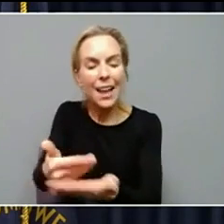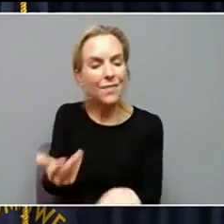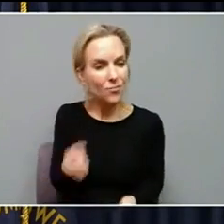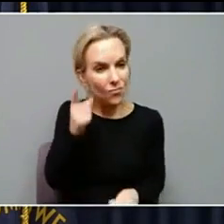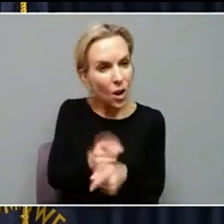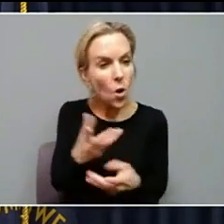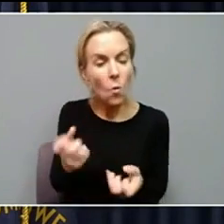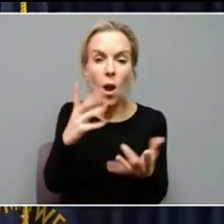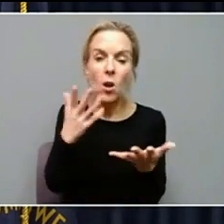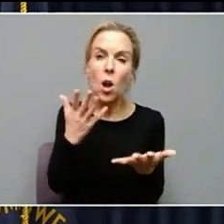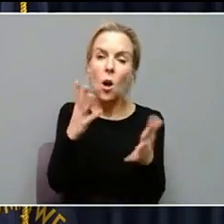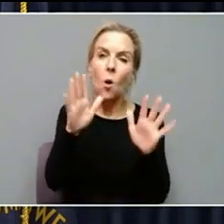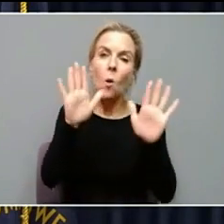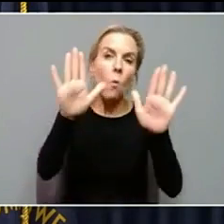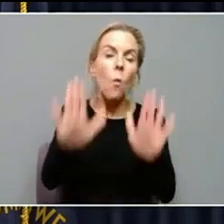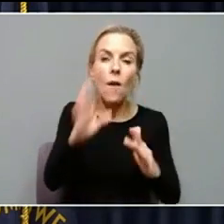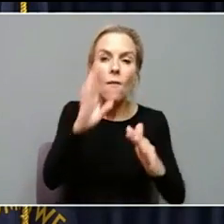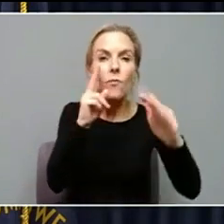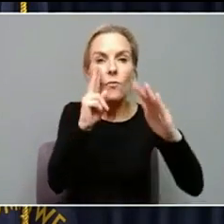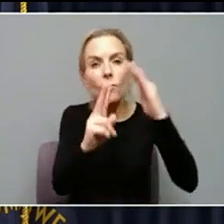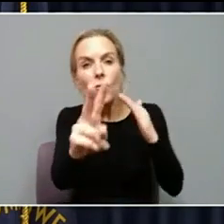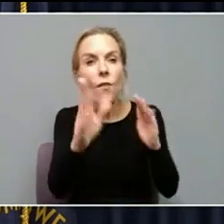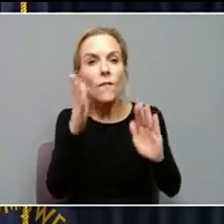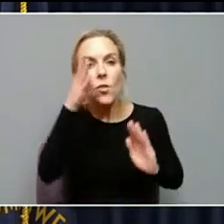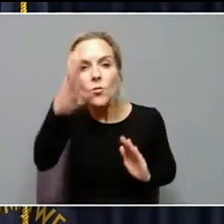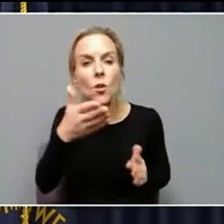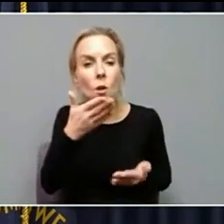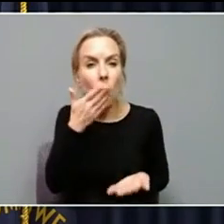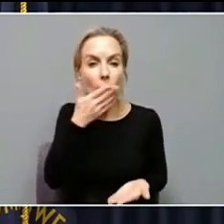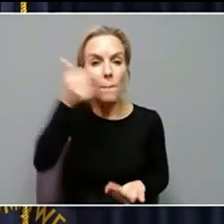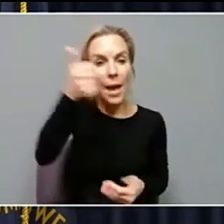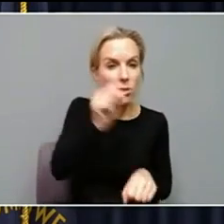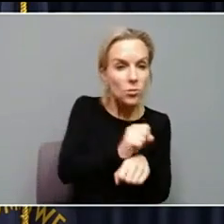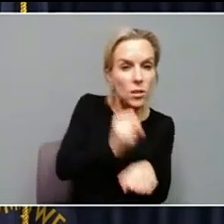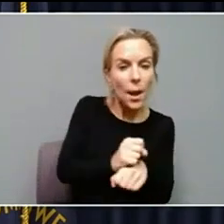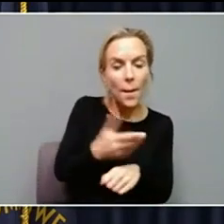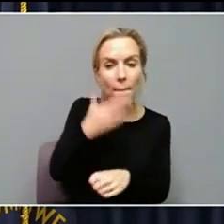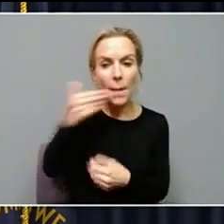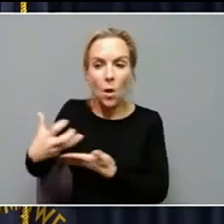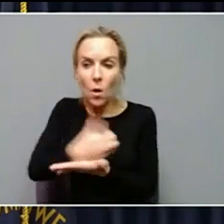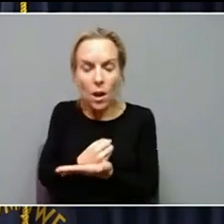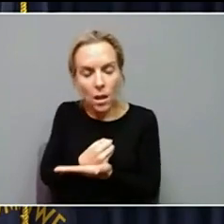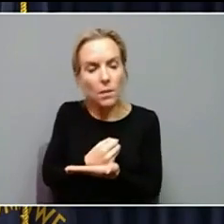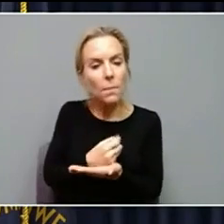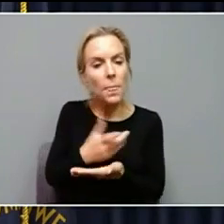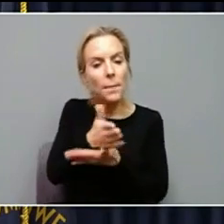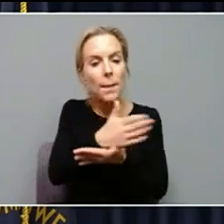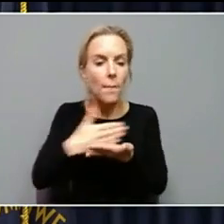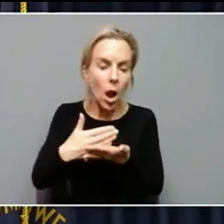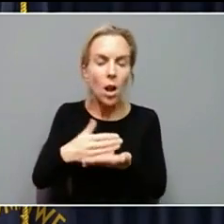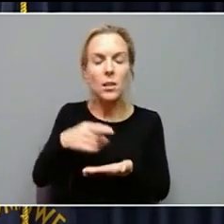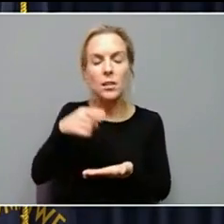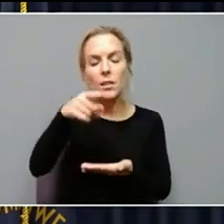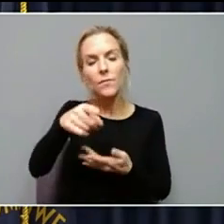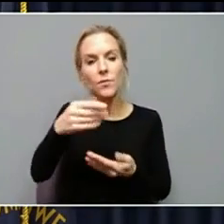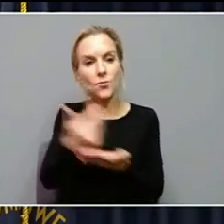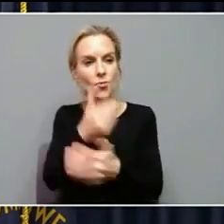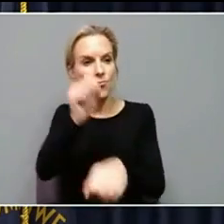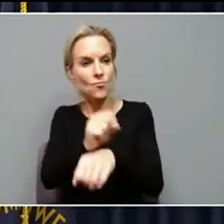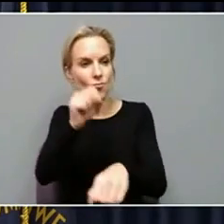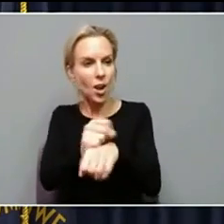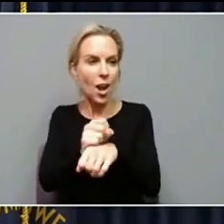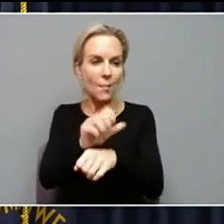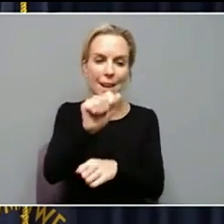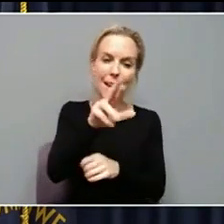want better jobs, better wages? Be a part of industries of the future: aerospace, agriculture, technology,